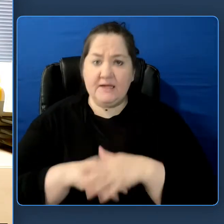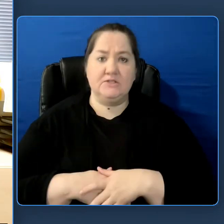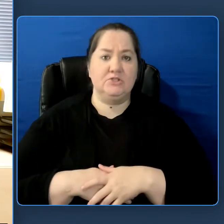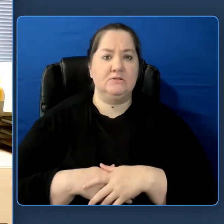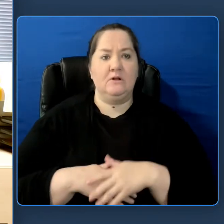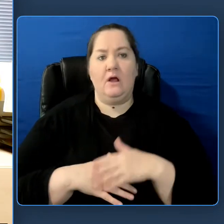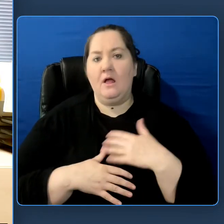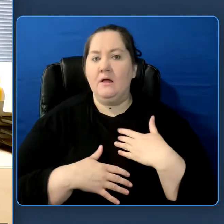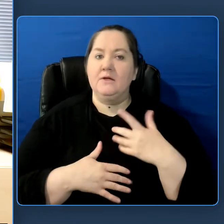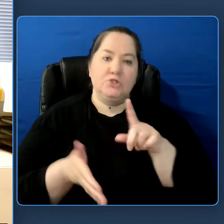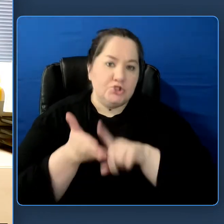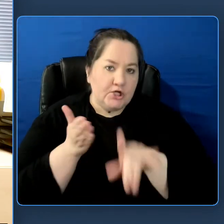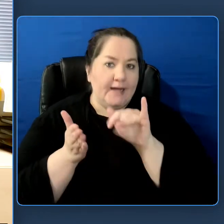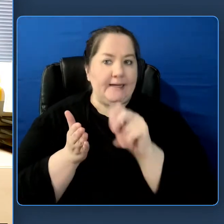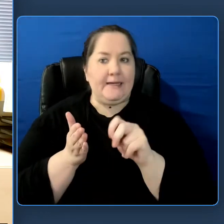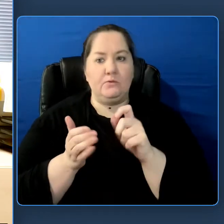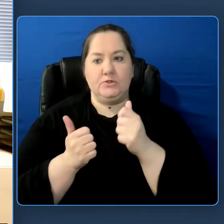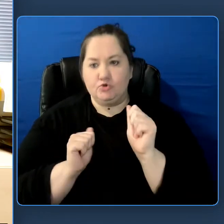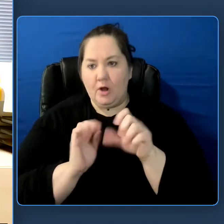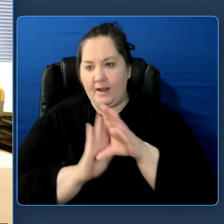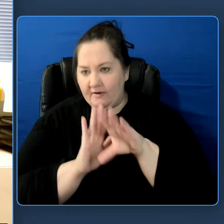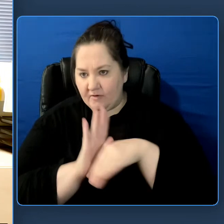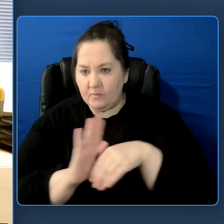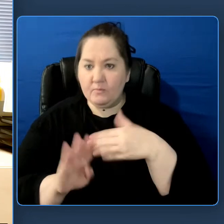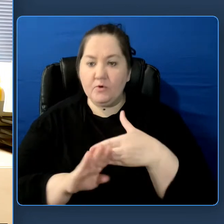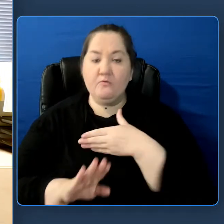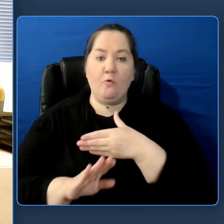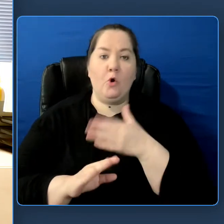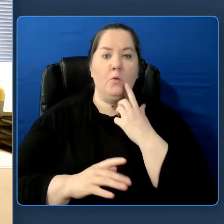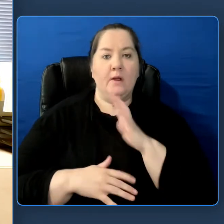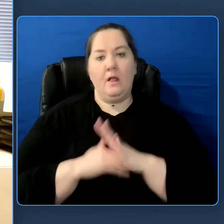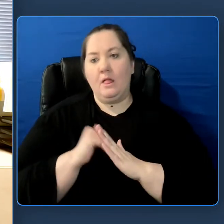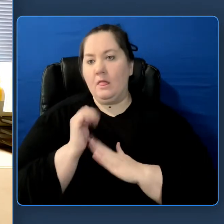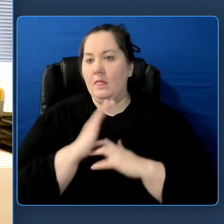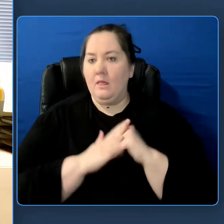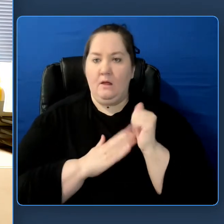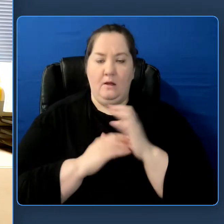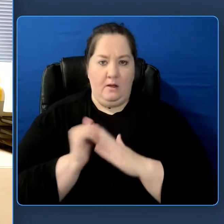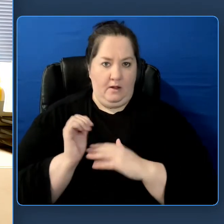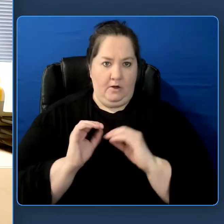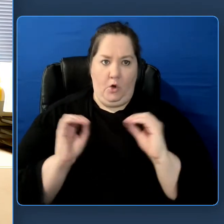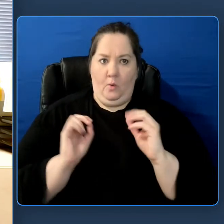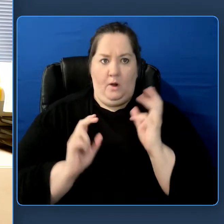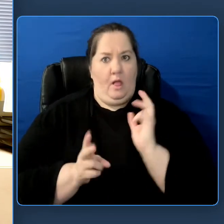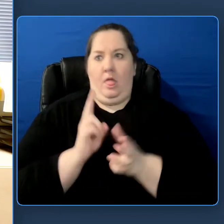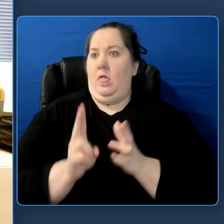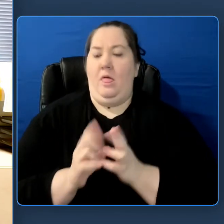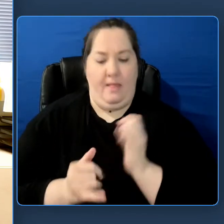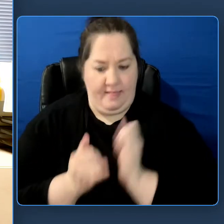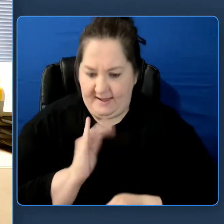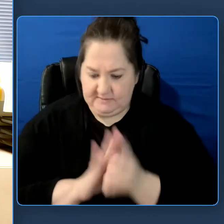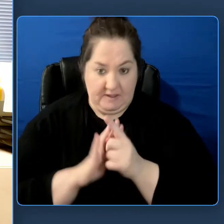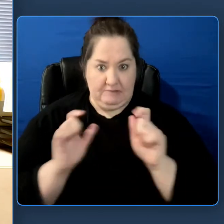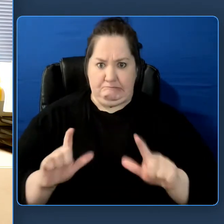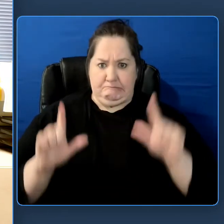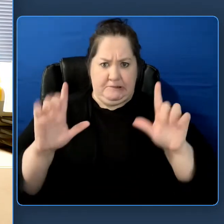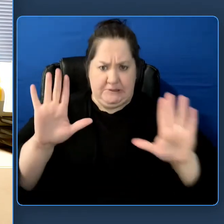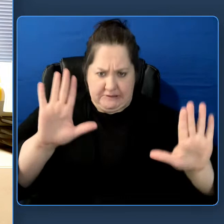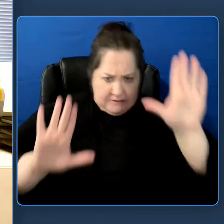lobby process half an hour before show starts so that we can be comfortable and nobody's rushing at the last